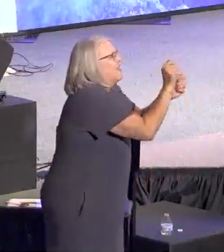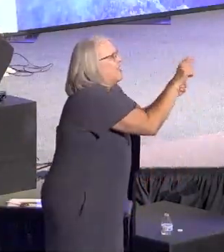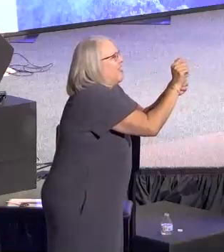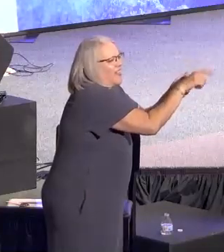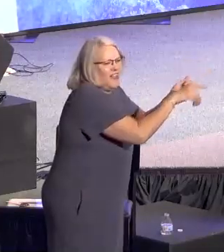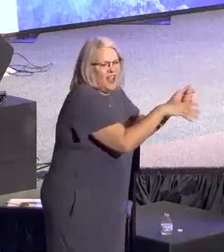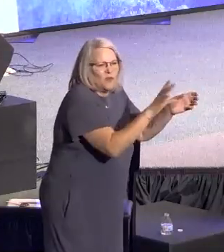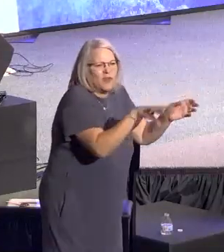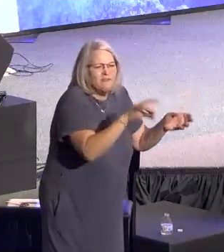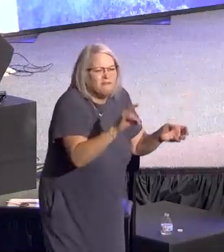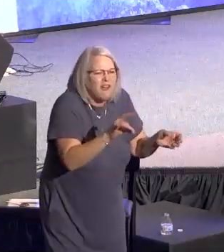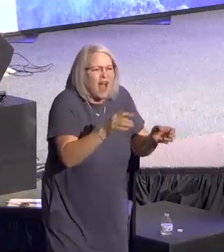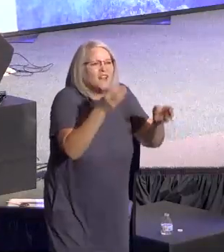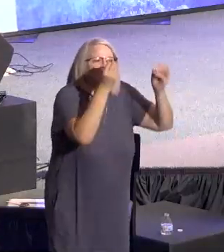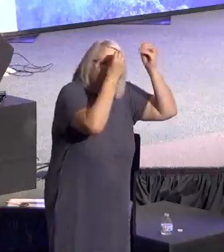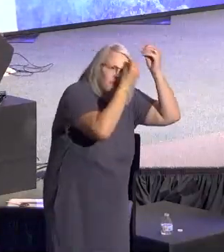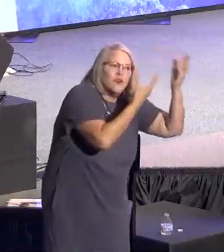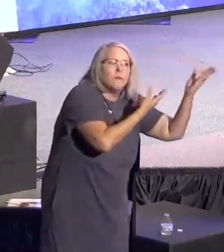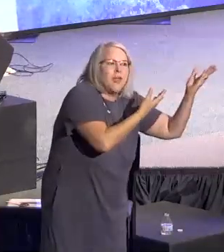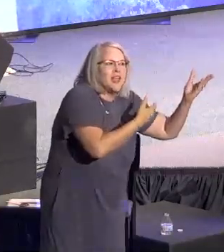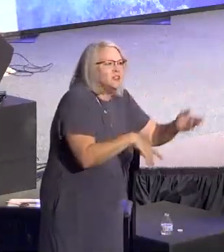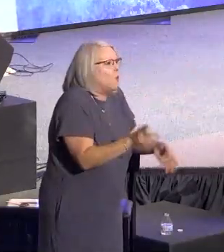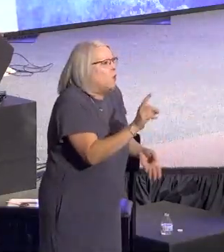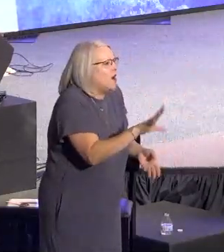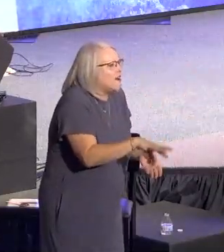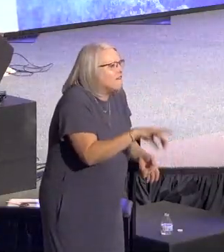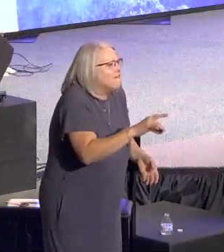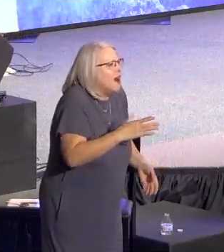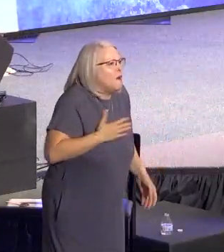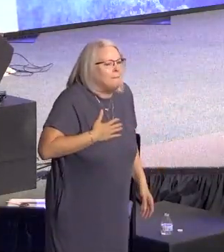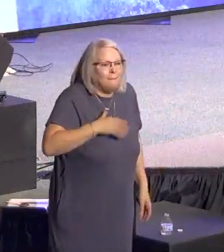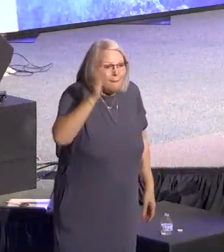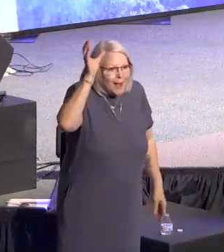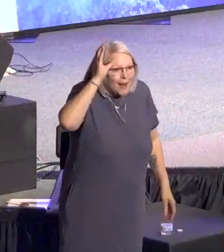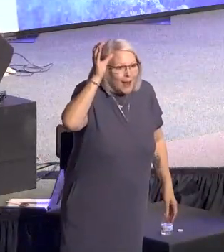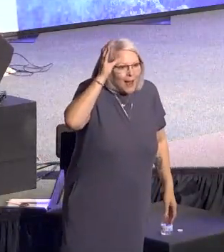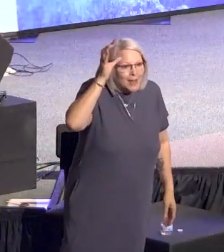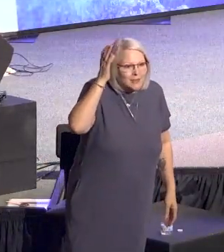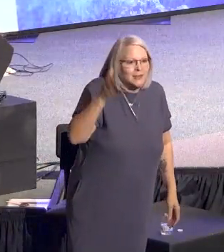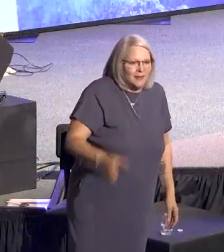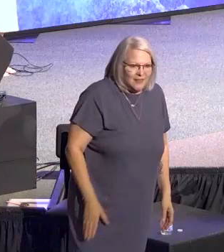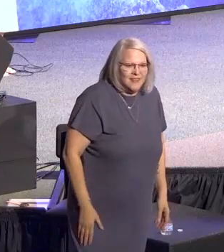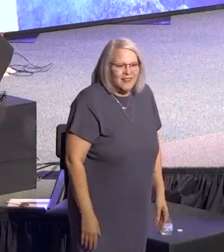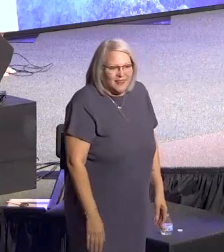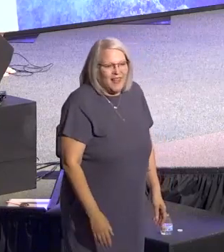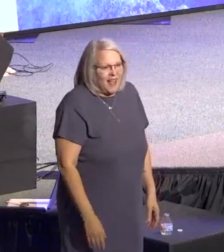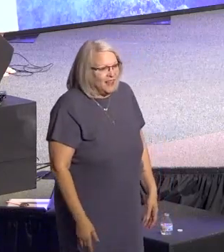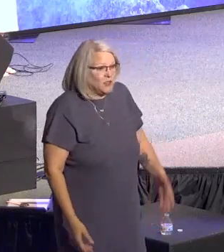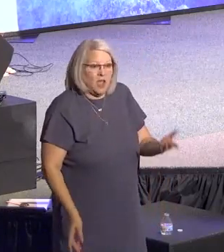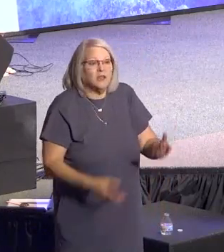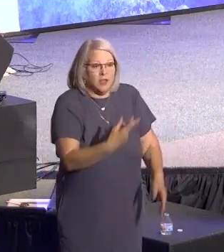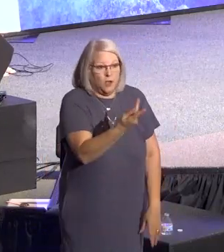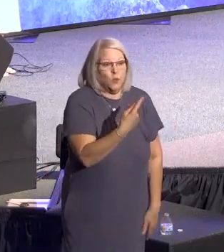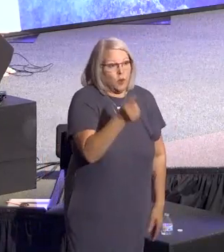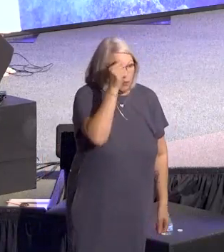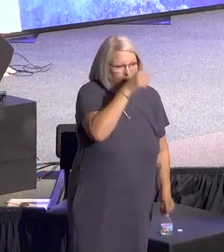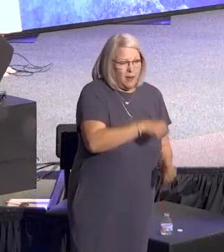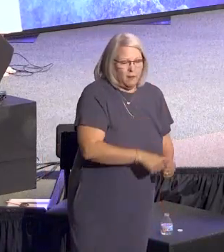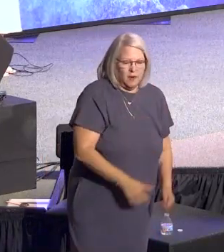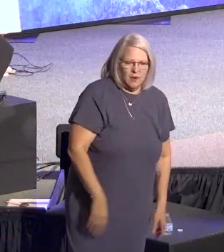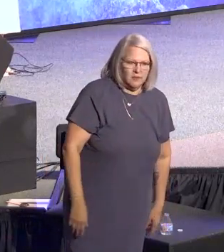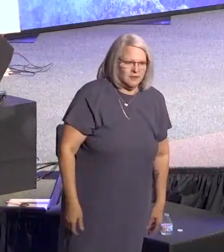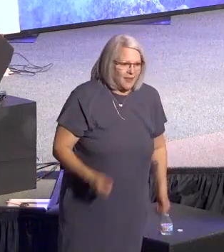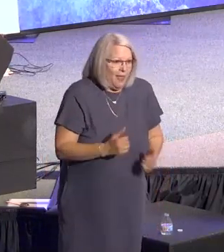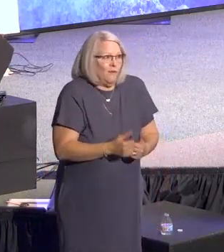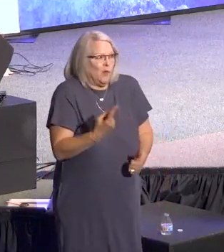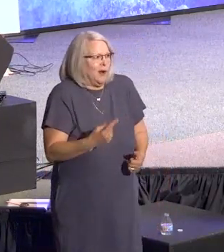Pennsylvania and got a relative of somebody, and they found out and got a phone number, and eventually we did get to Disney World. And I want to tell you today, whatever